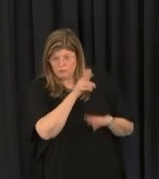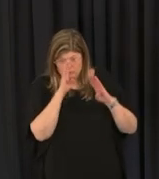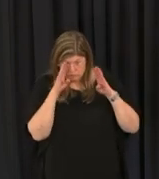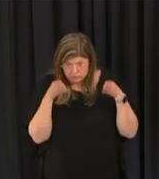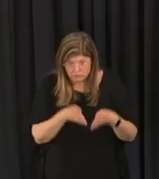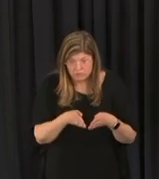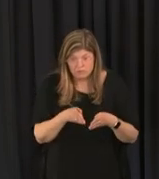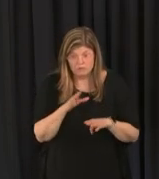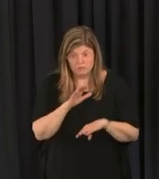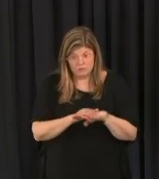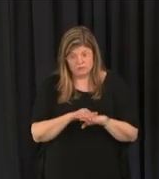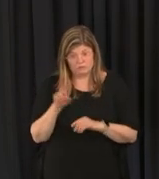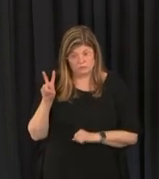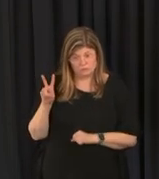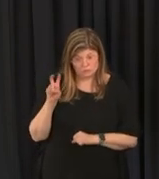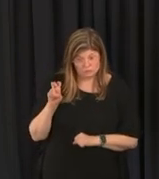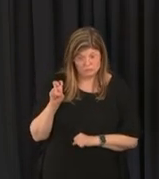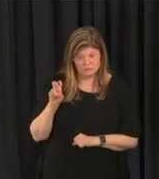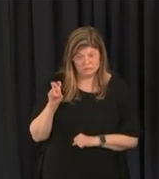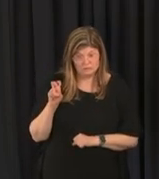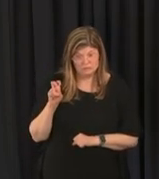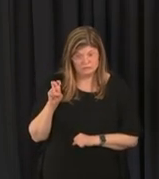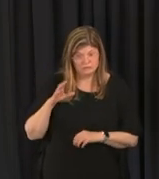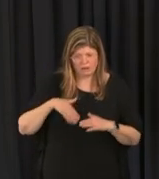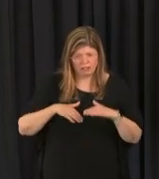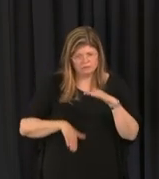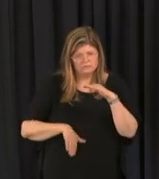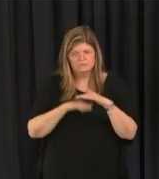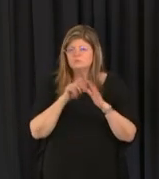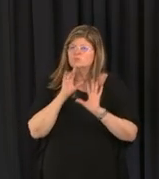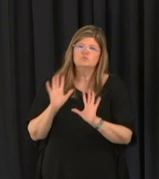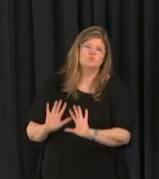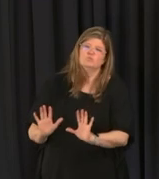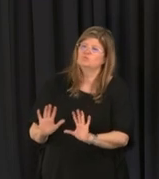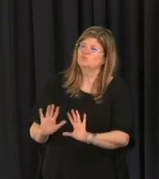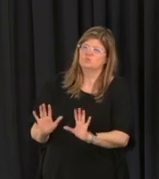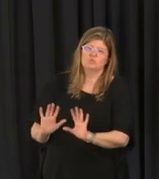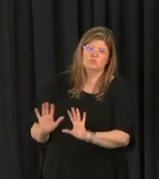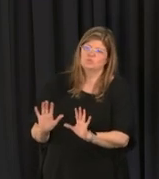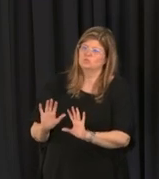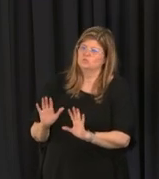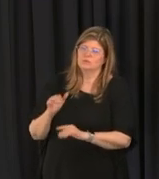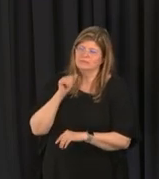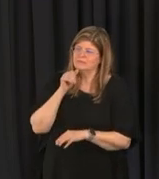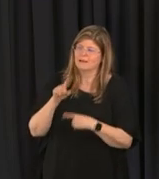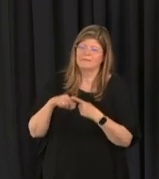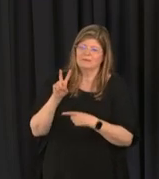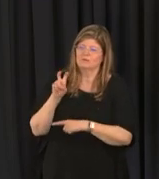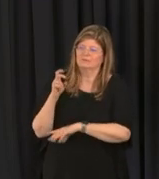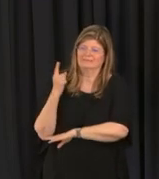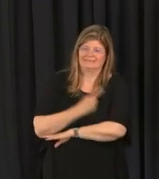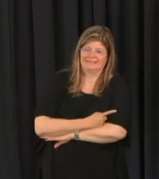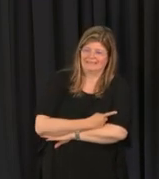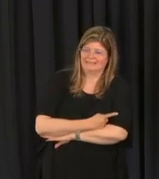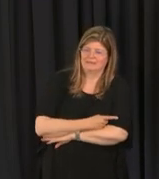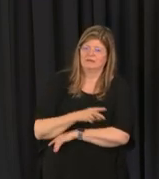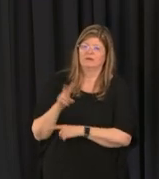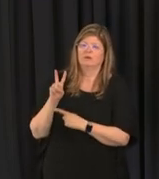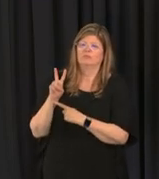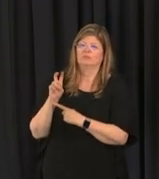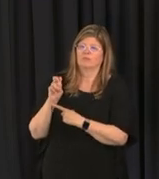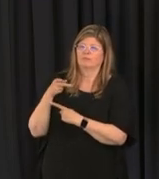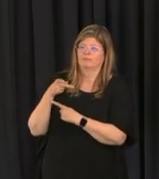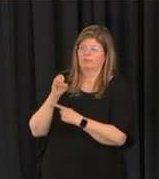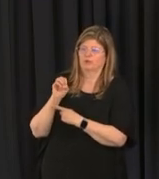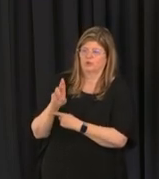was 200 a day, but you never really reached that so far? No. It's not 200 a day. It's 200 per site, which happens over